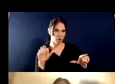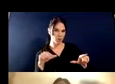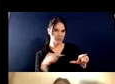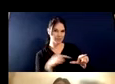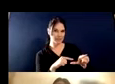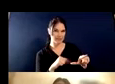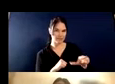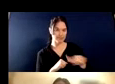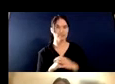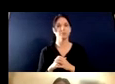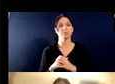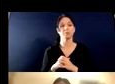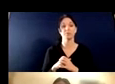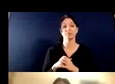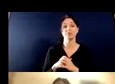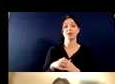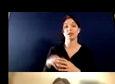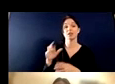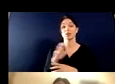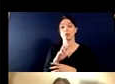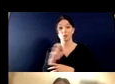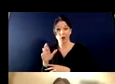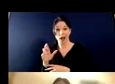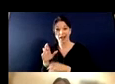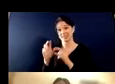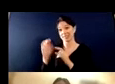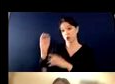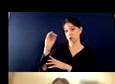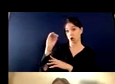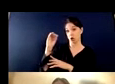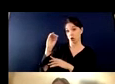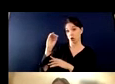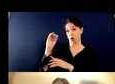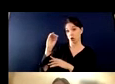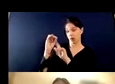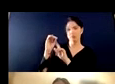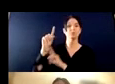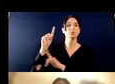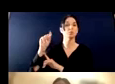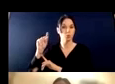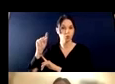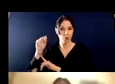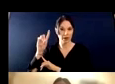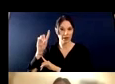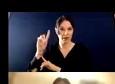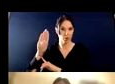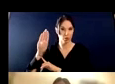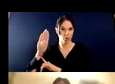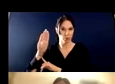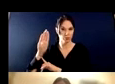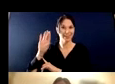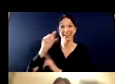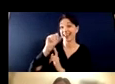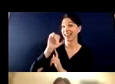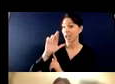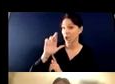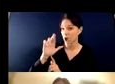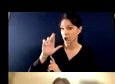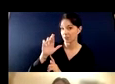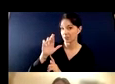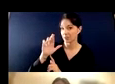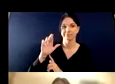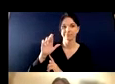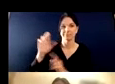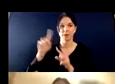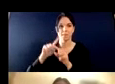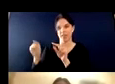conduction threshold indicated by the circle is at 20 decibels. The bone conduction threshold, this arrow